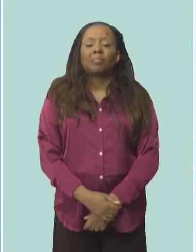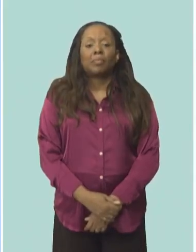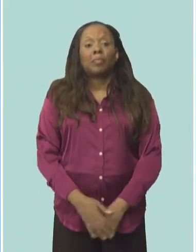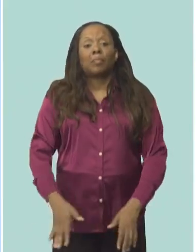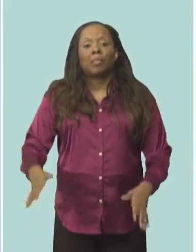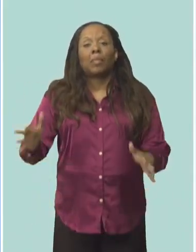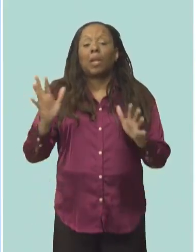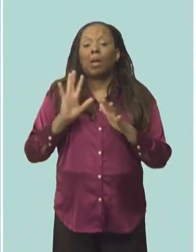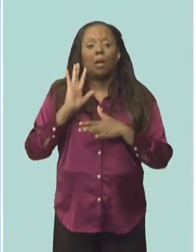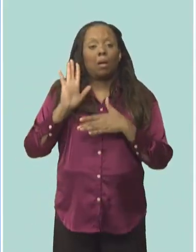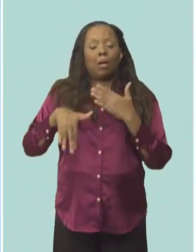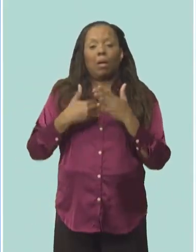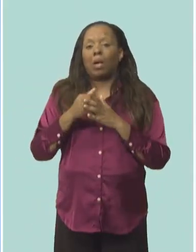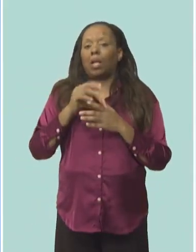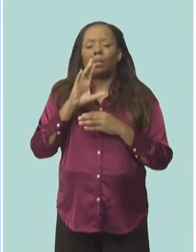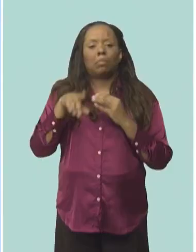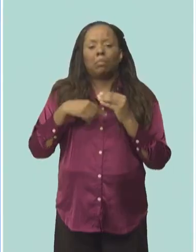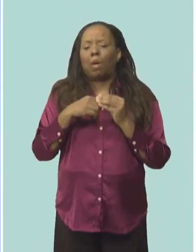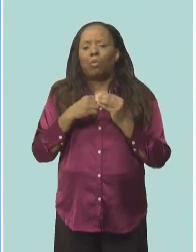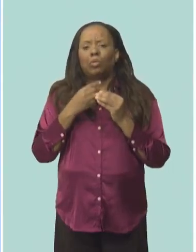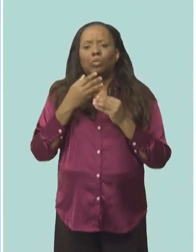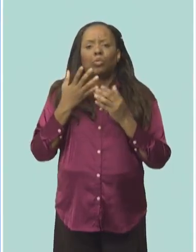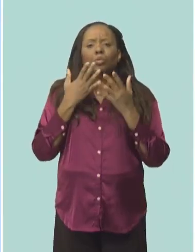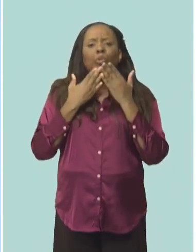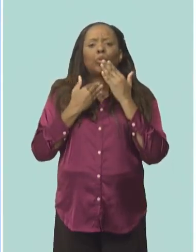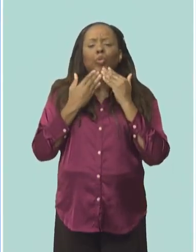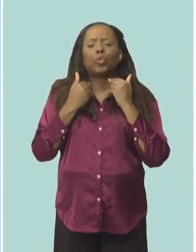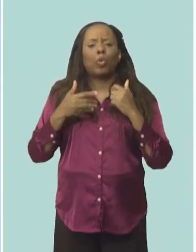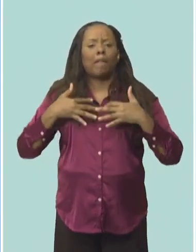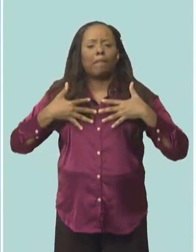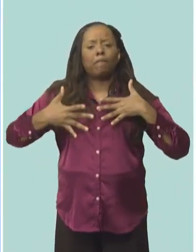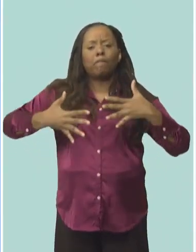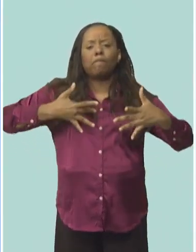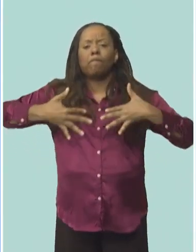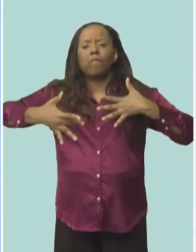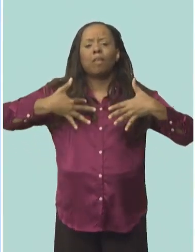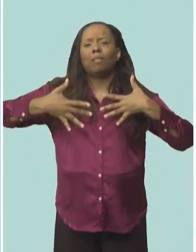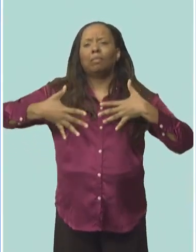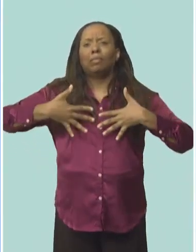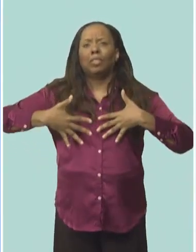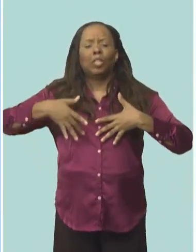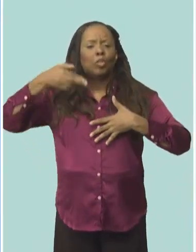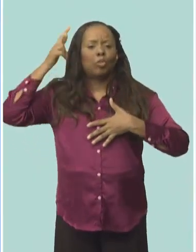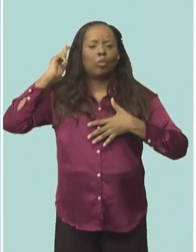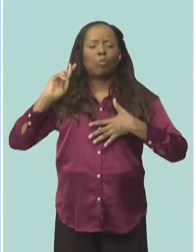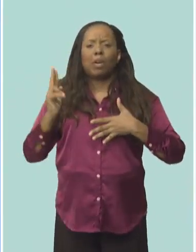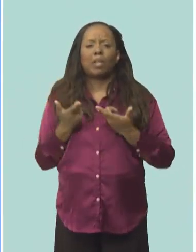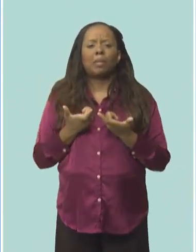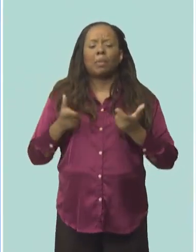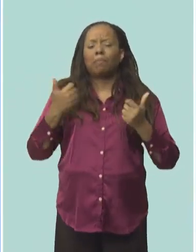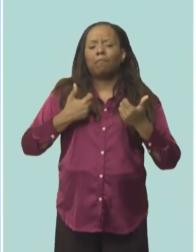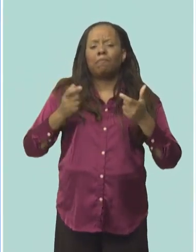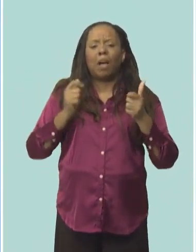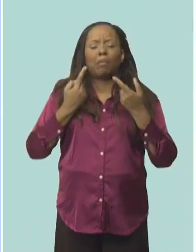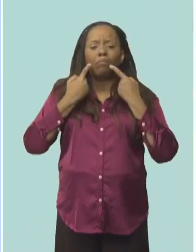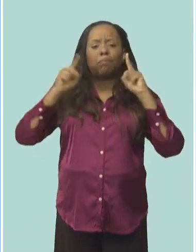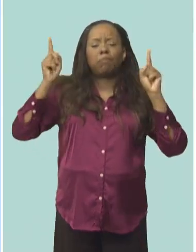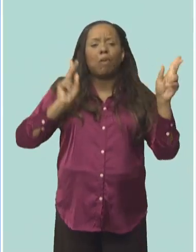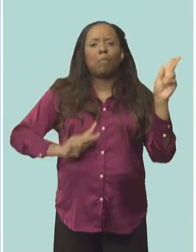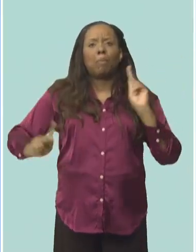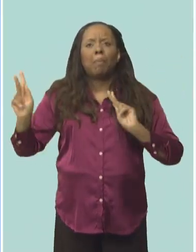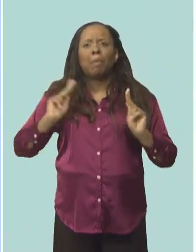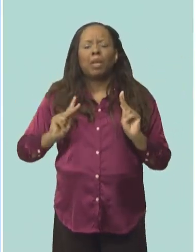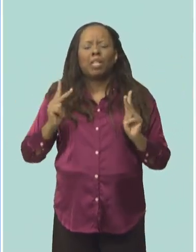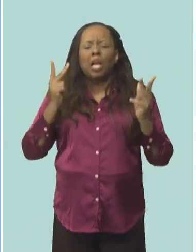It was all about sweet vibes as some of reggae's biggest voices lit the Carifesta 15 Super Concert stage. The infectious